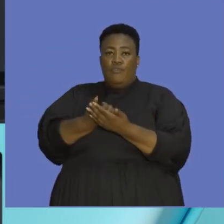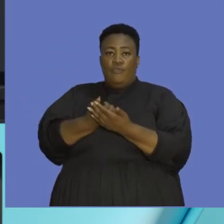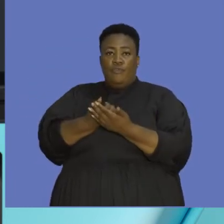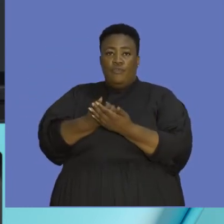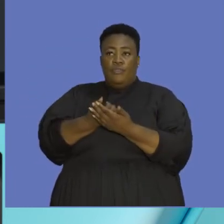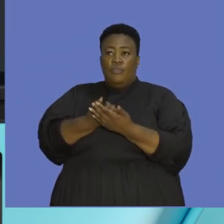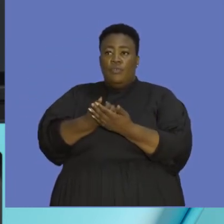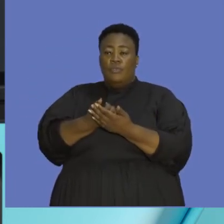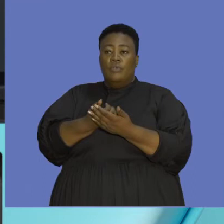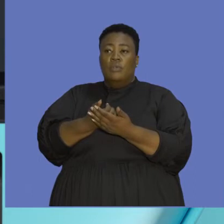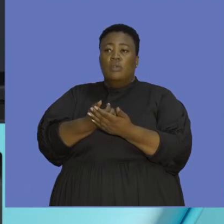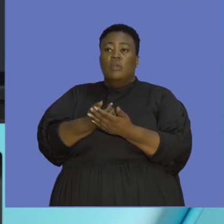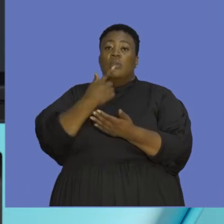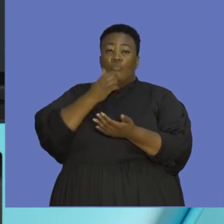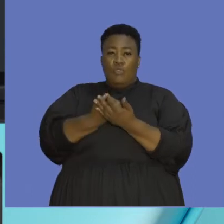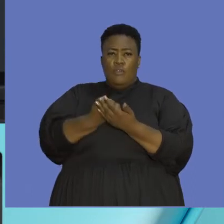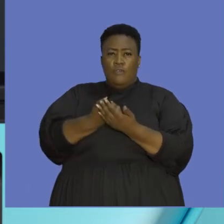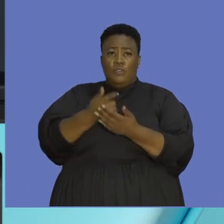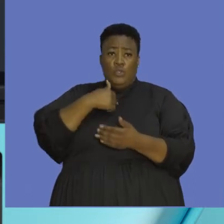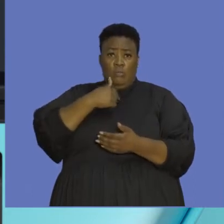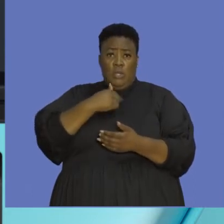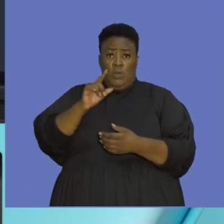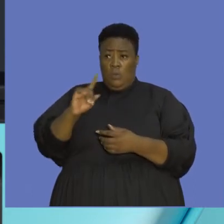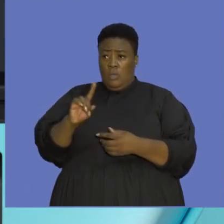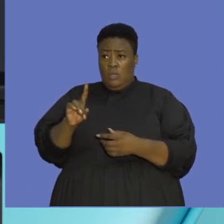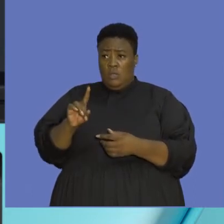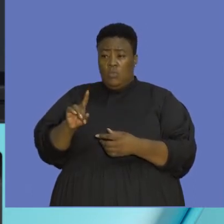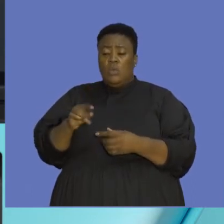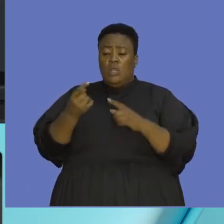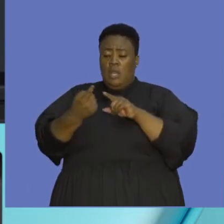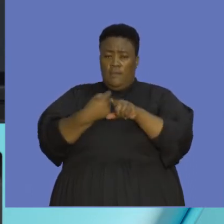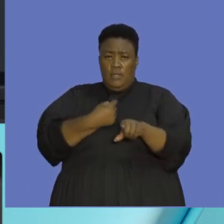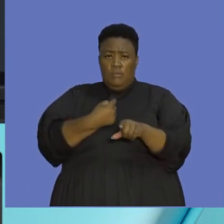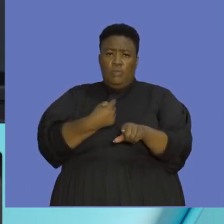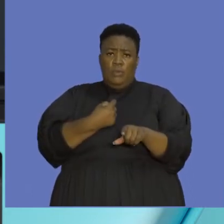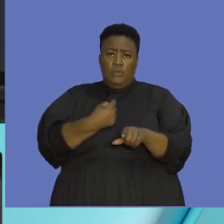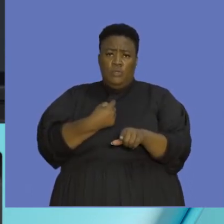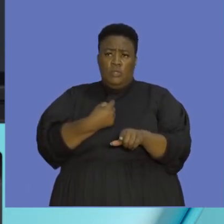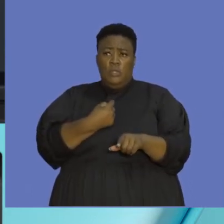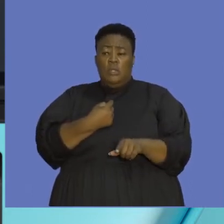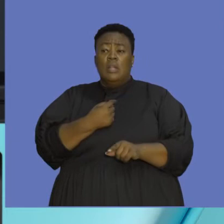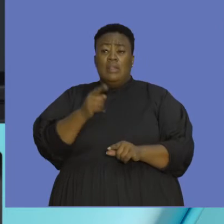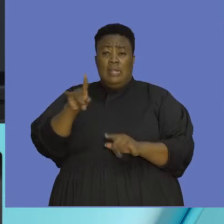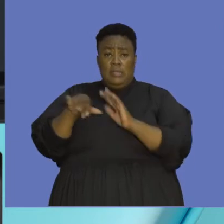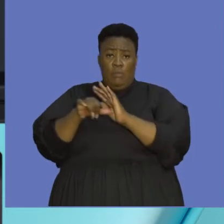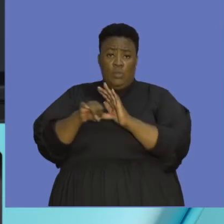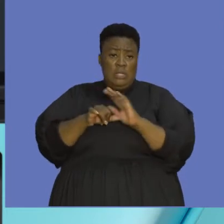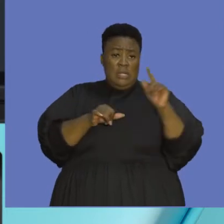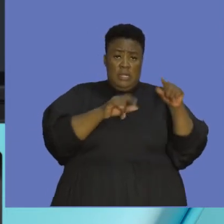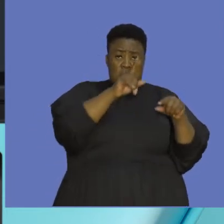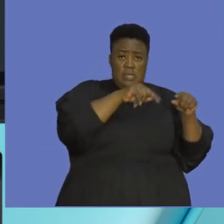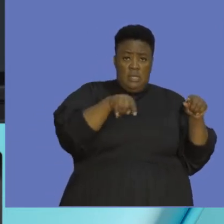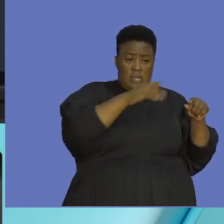proof. It proves to me that they are inversely proportional. That's really